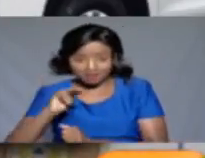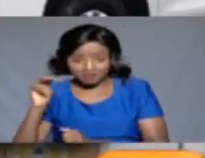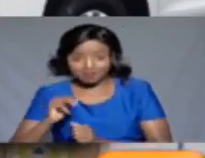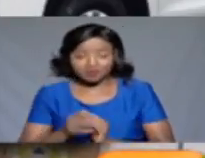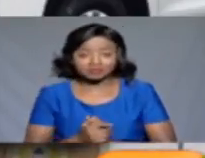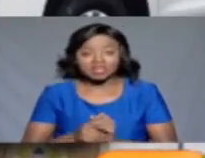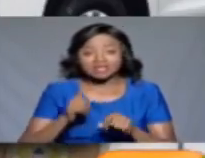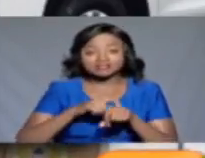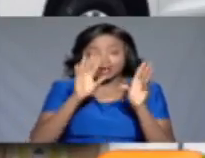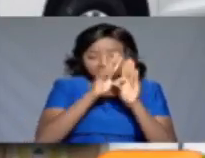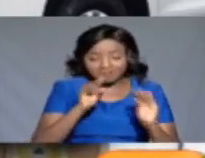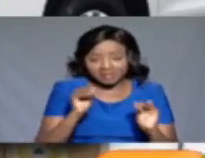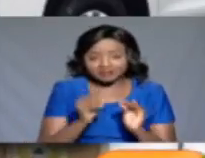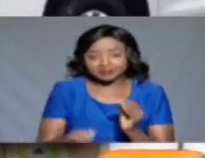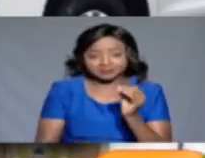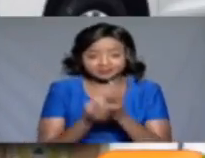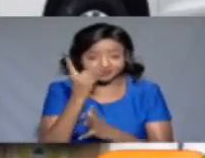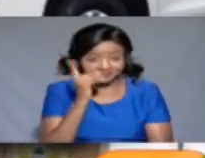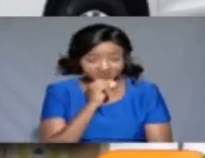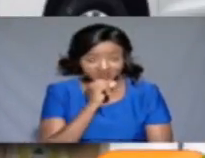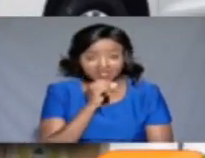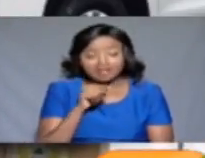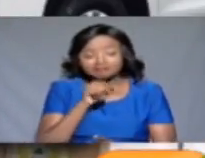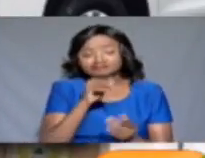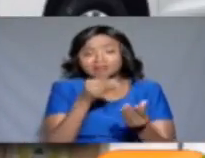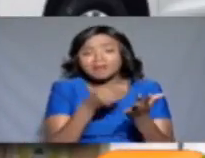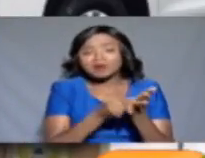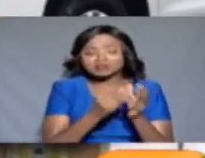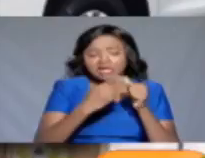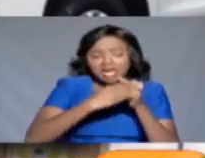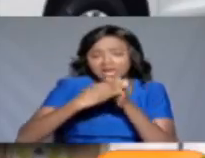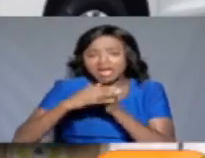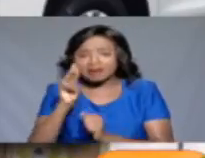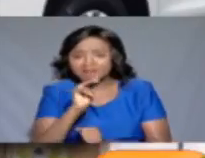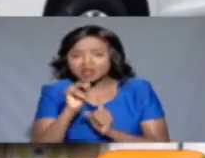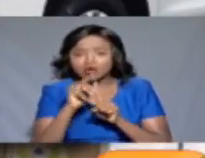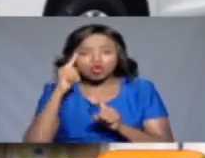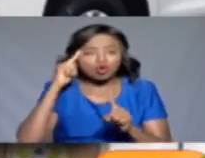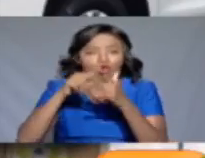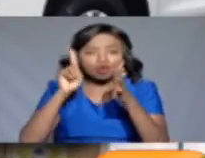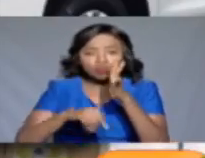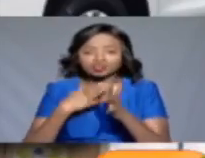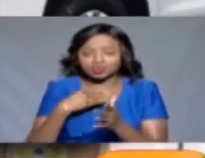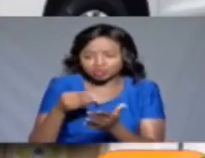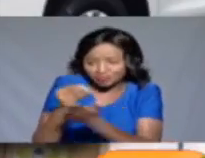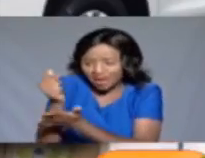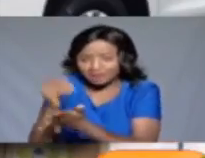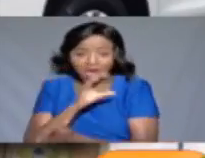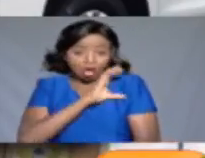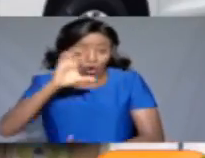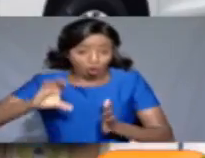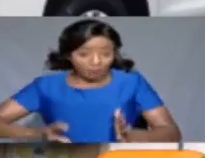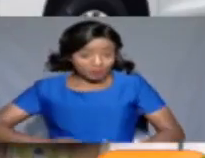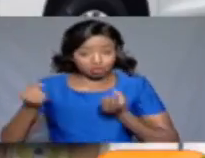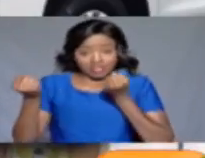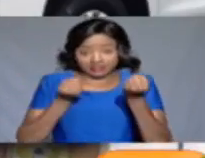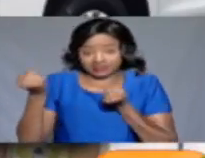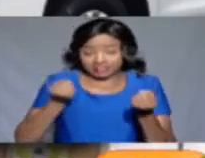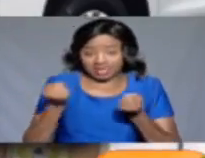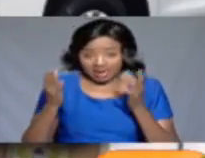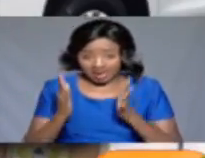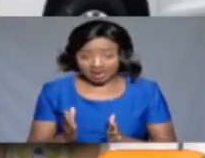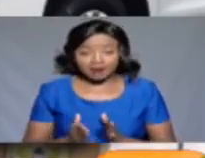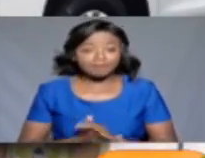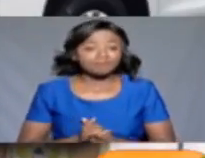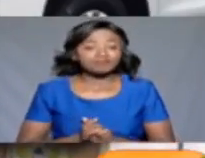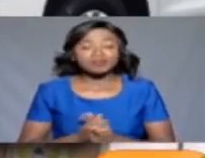2018-2019 supplementary budget. This amount was meant for purchase of commissioners' motor vehicles. However, the budget committee insists SRC should